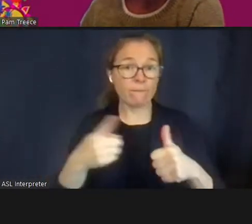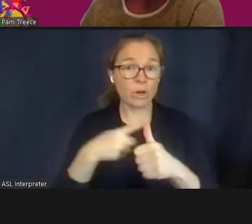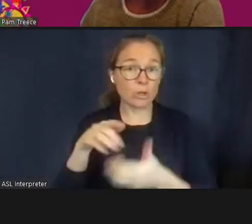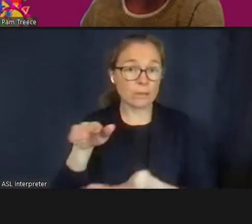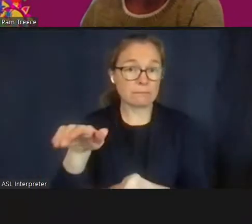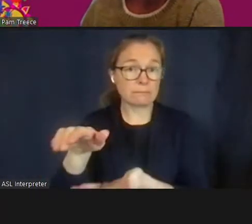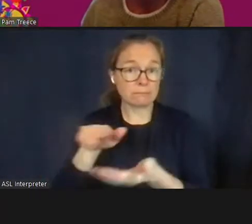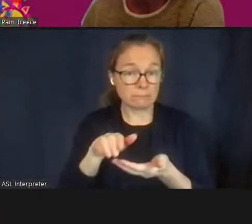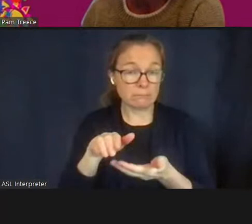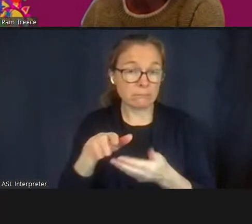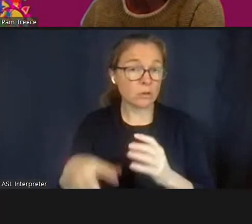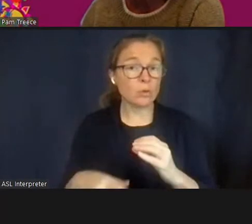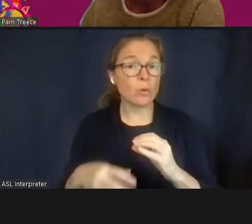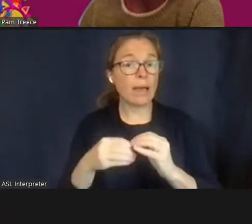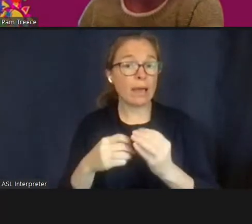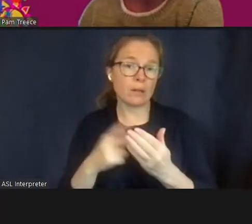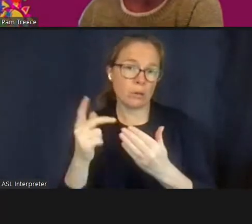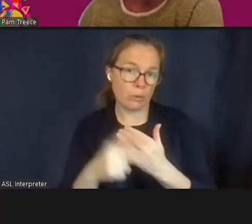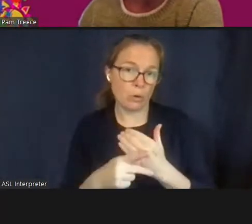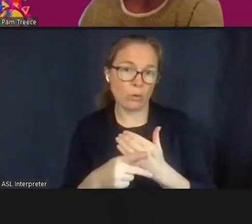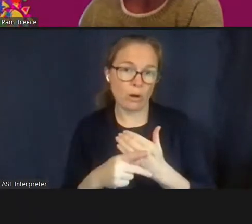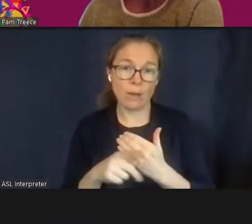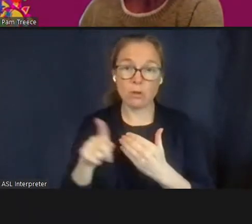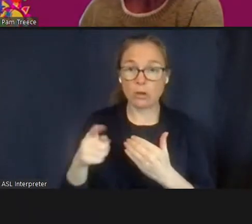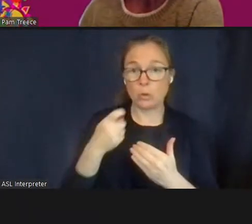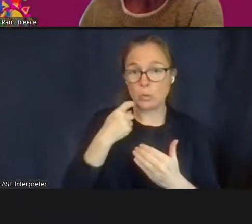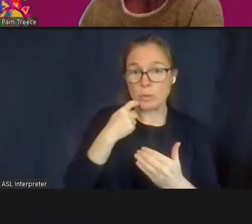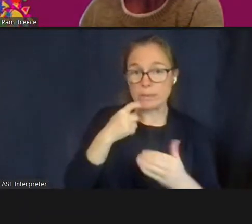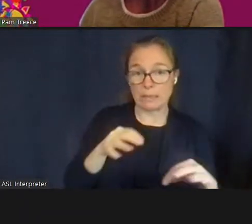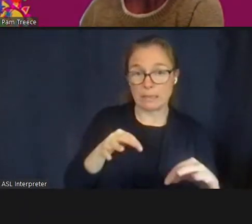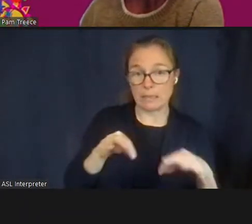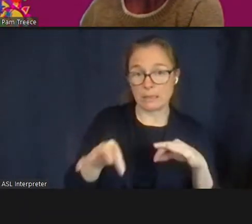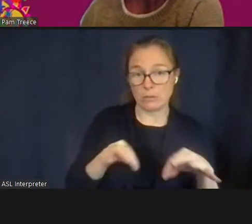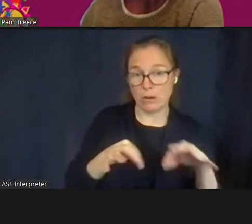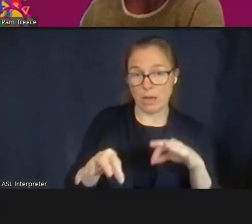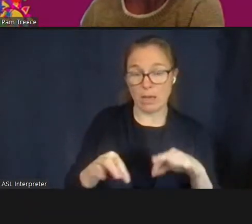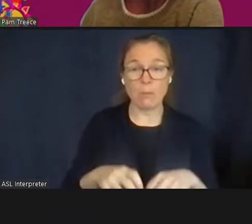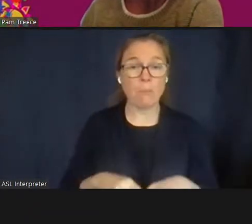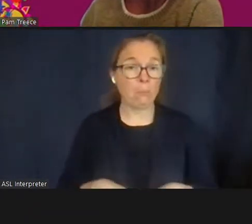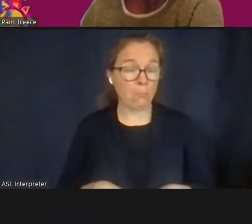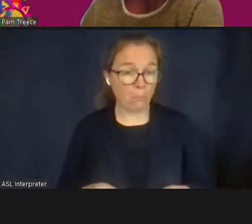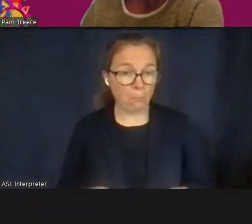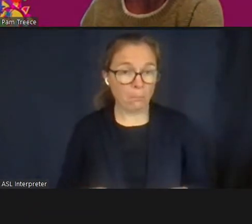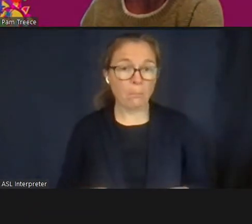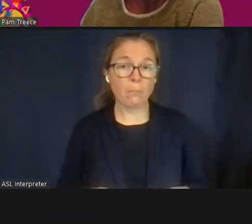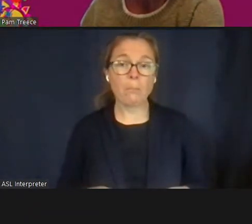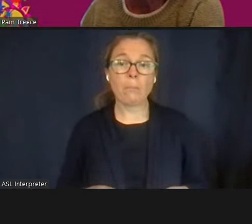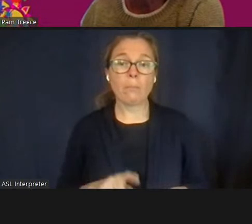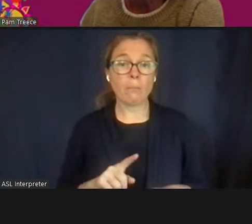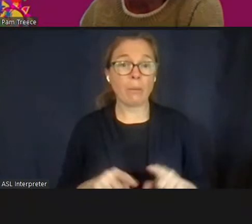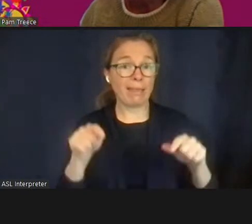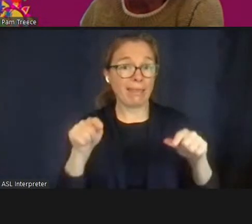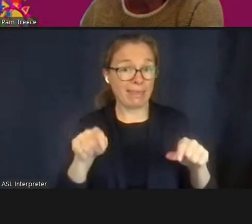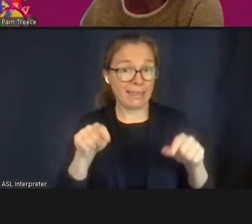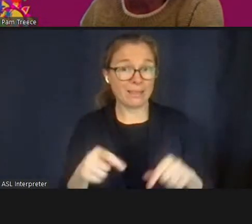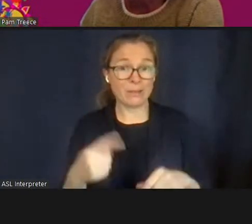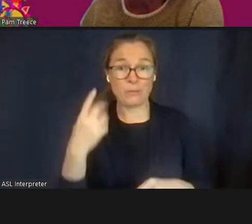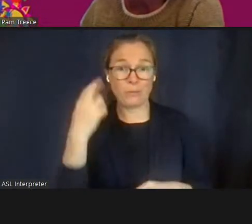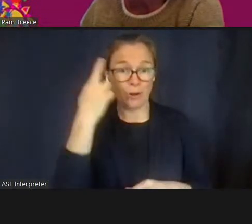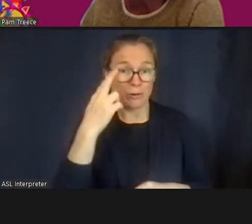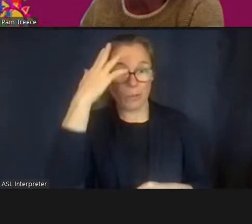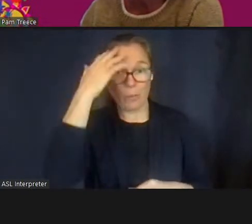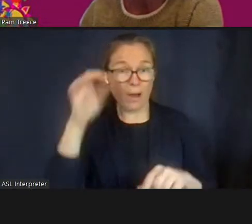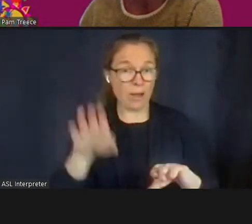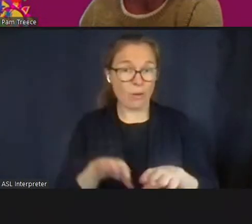to include a program such as you just mentioned. But it's one reason why we're having today's town